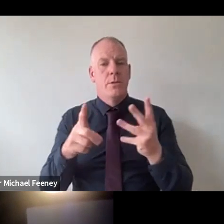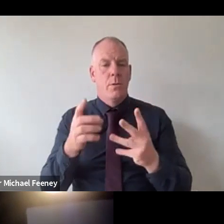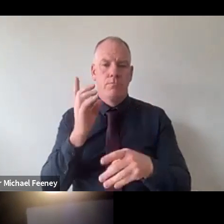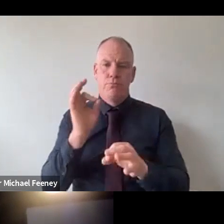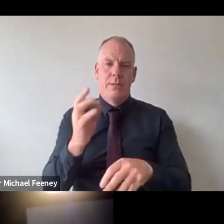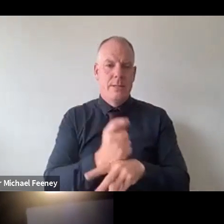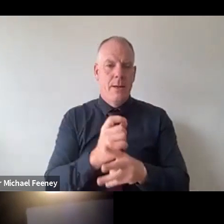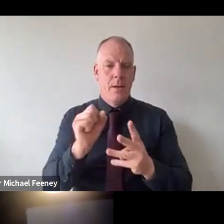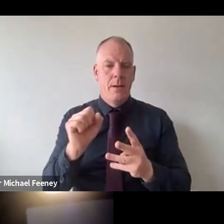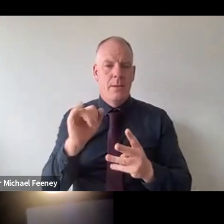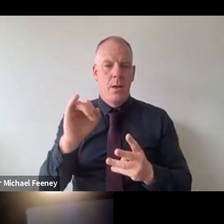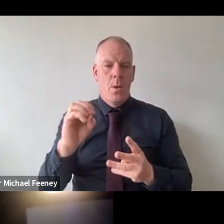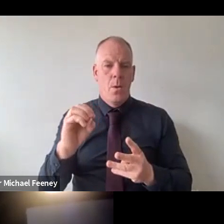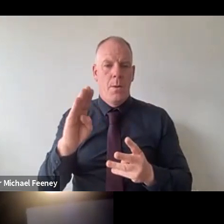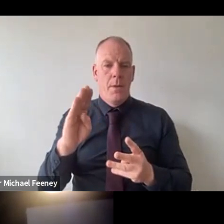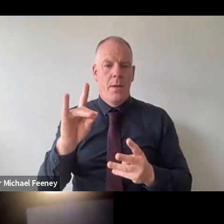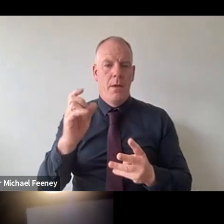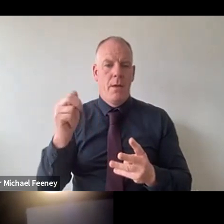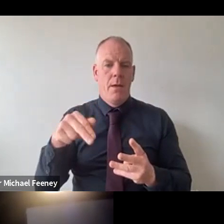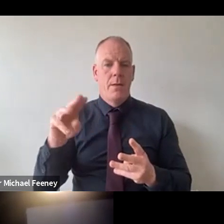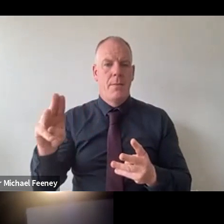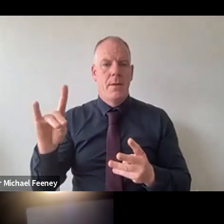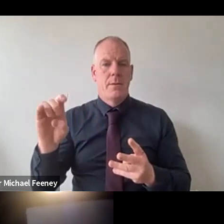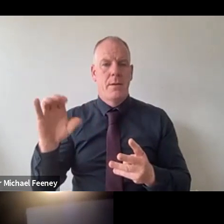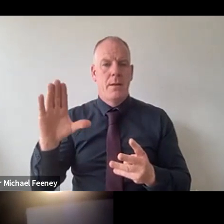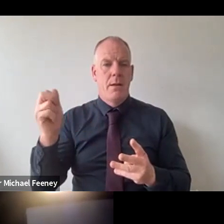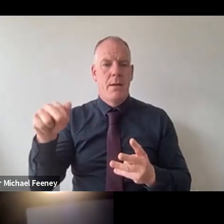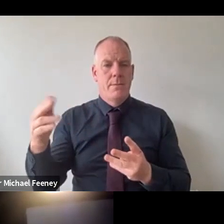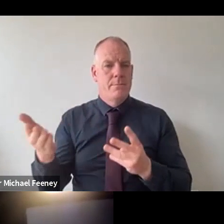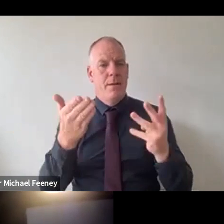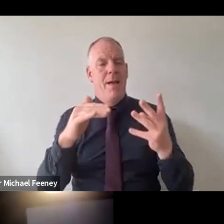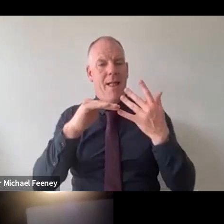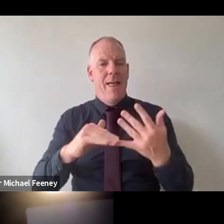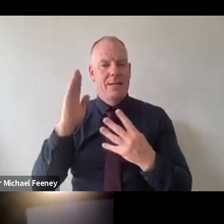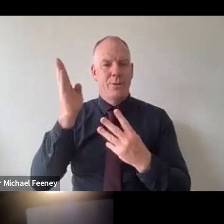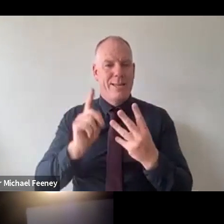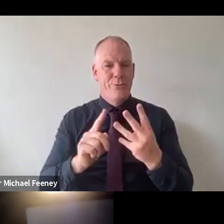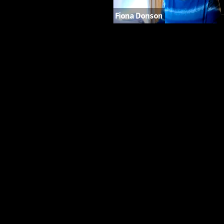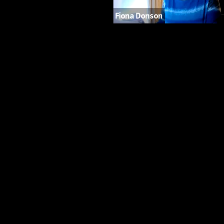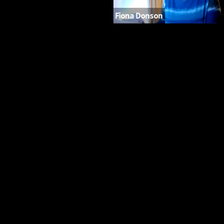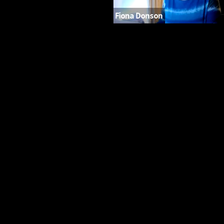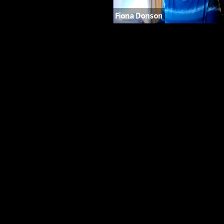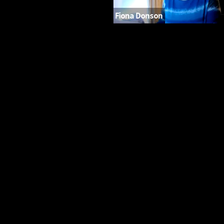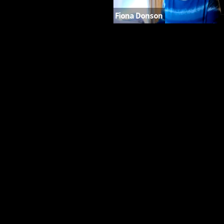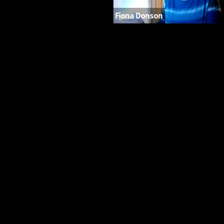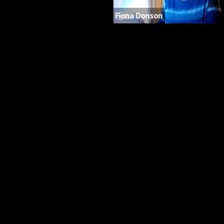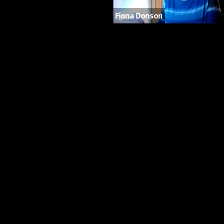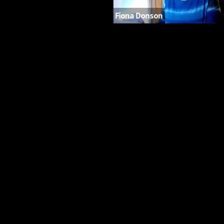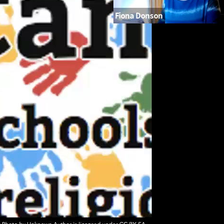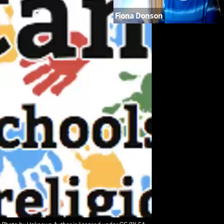time. So Siobhán, I'm going to hand very quickly over to you for our last session, or our last presentation.